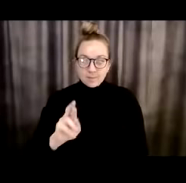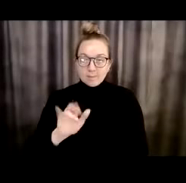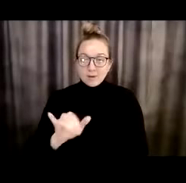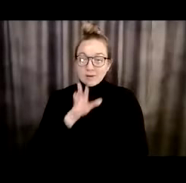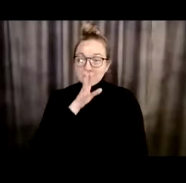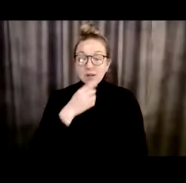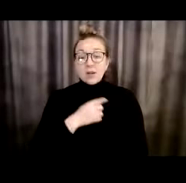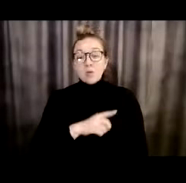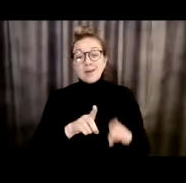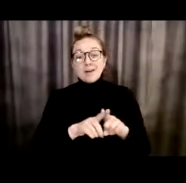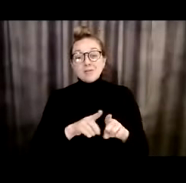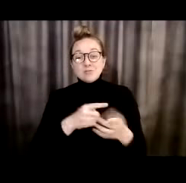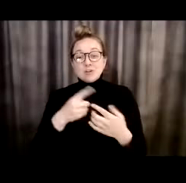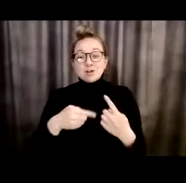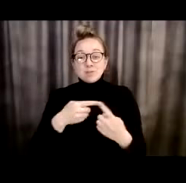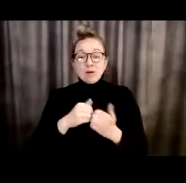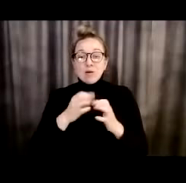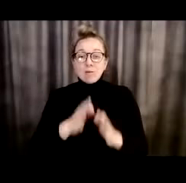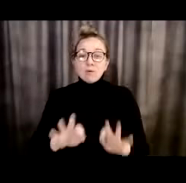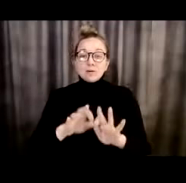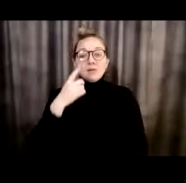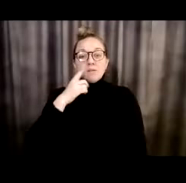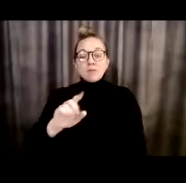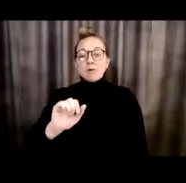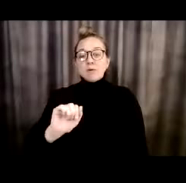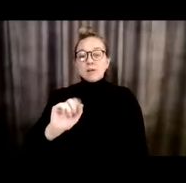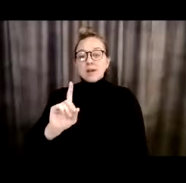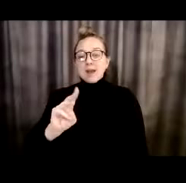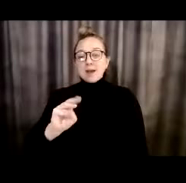The teachers need to have that, feel that permission.